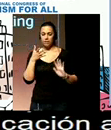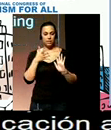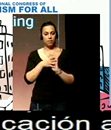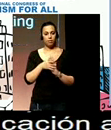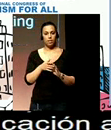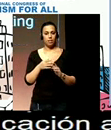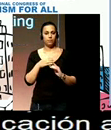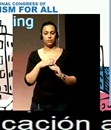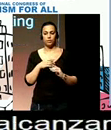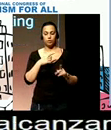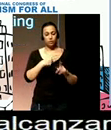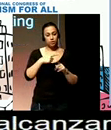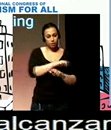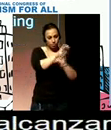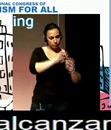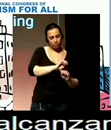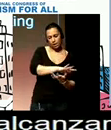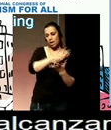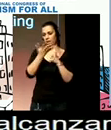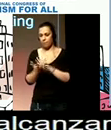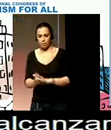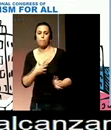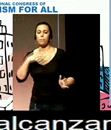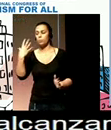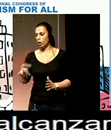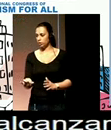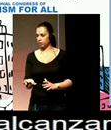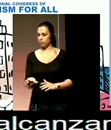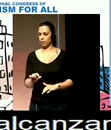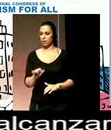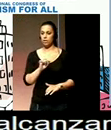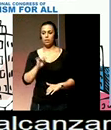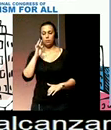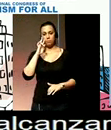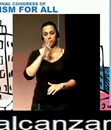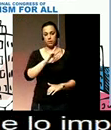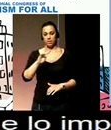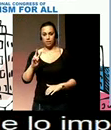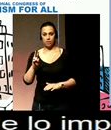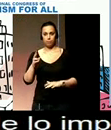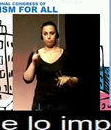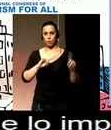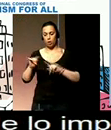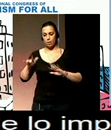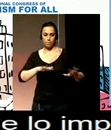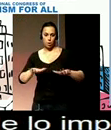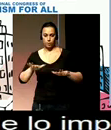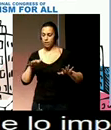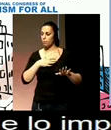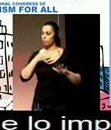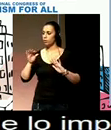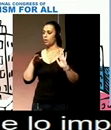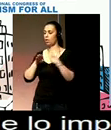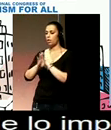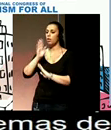walking difficulties and wheelchair users can now ascend the Acropolis by a special route on the north side of the rock.